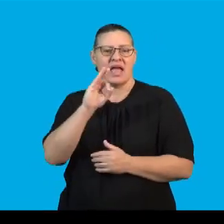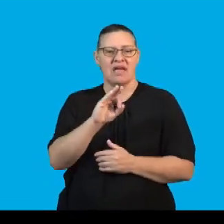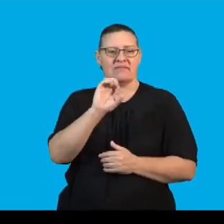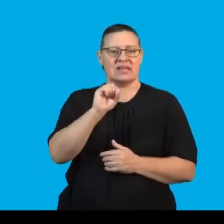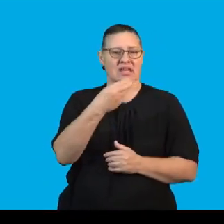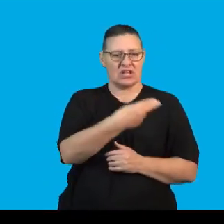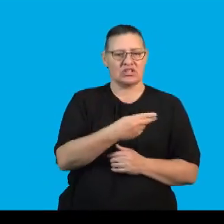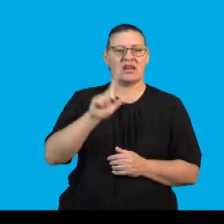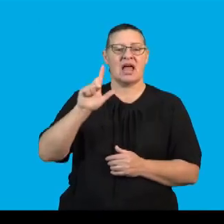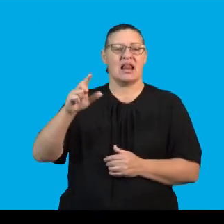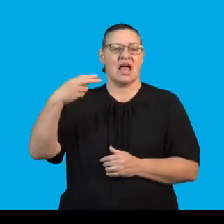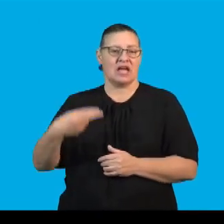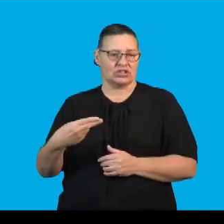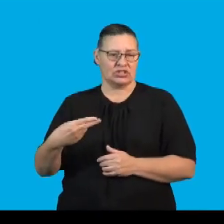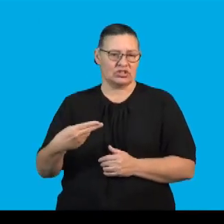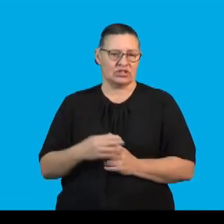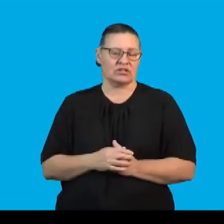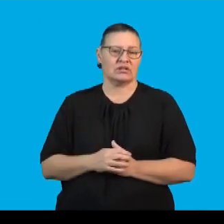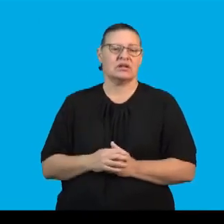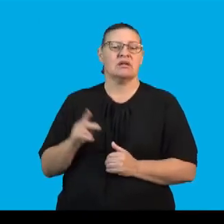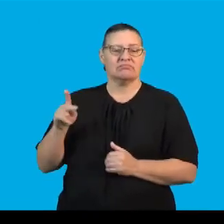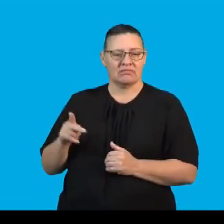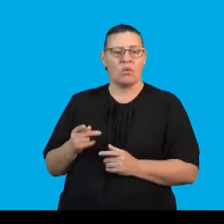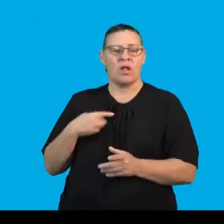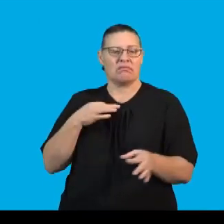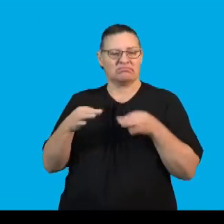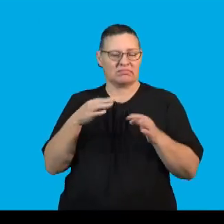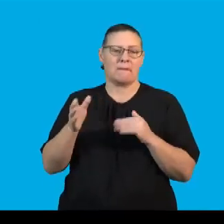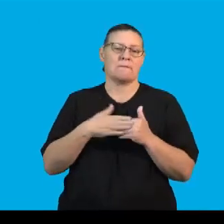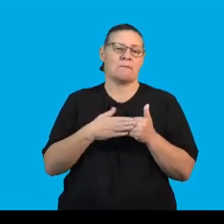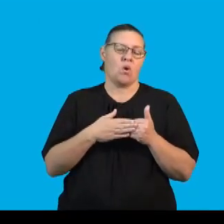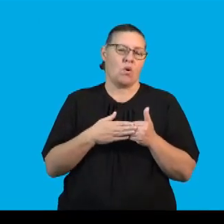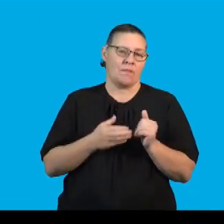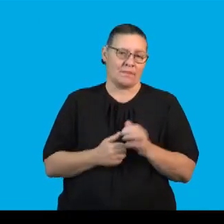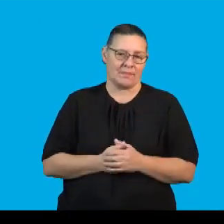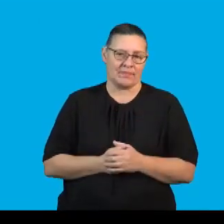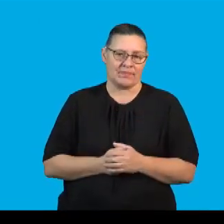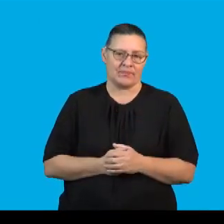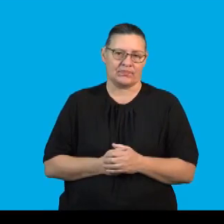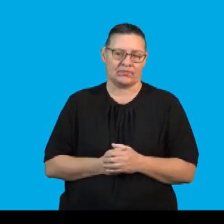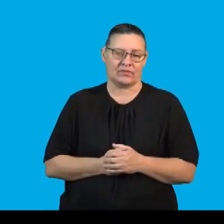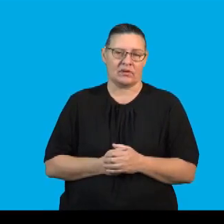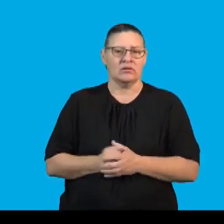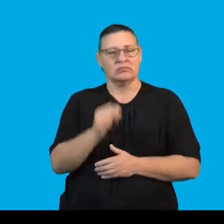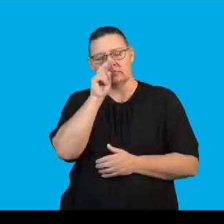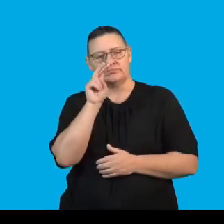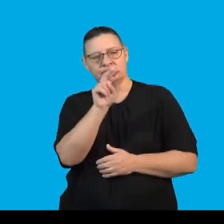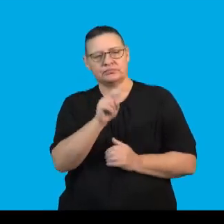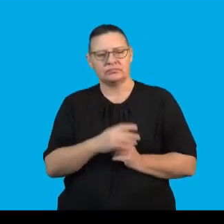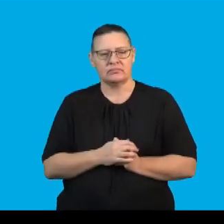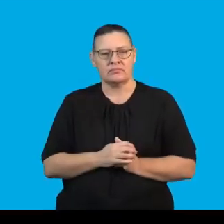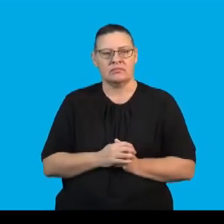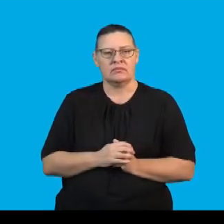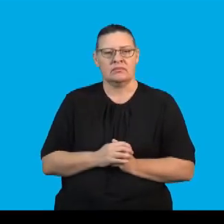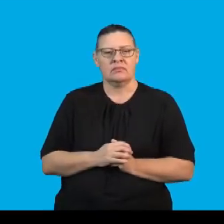mark FSH and LH. Remember, they are pituitary gland hormones. We'll speak more about that. Let's have a look at